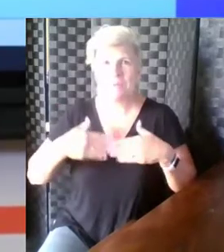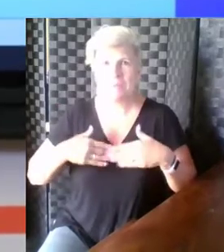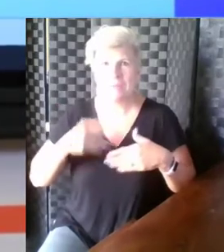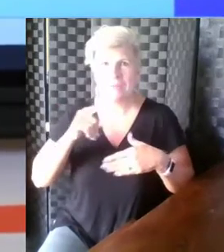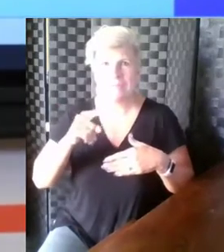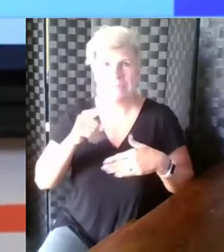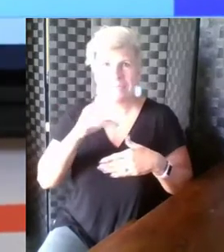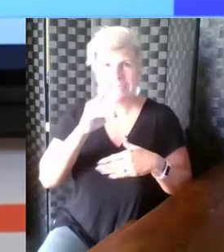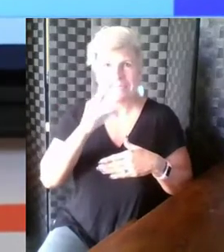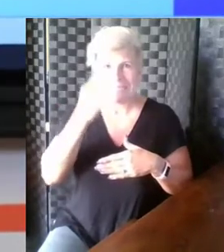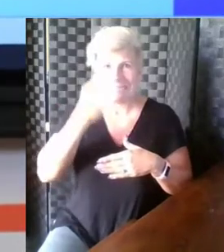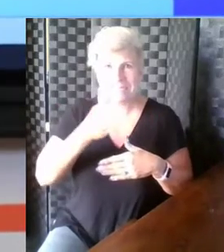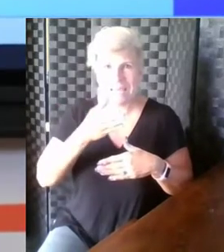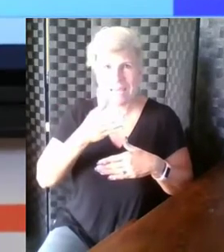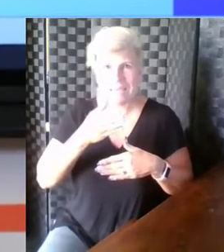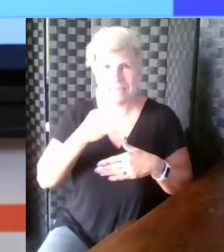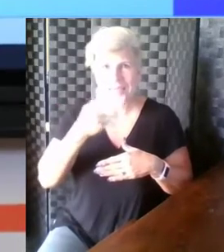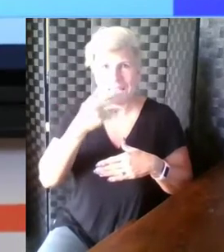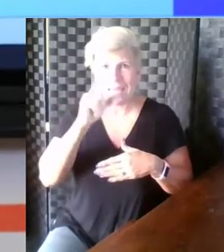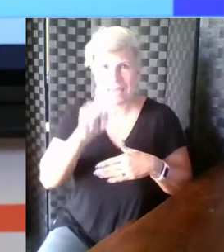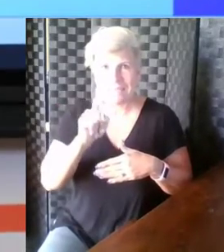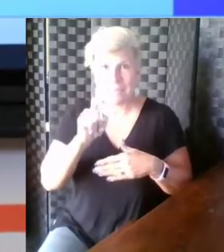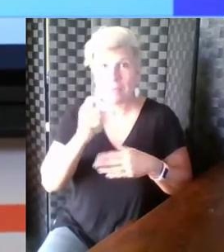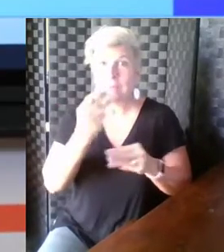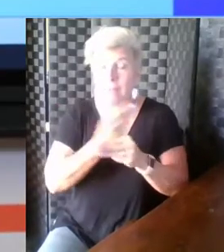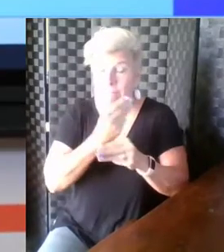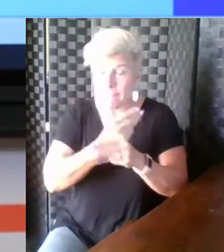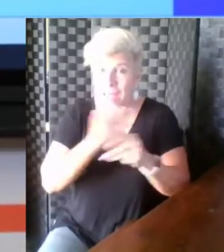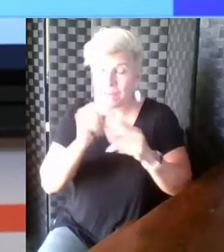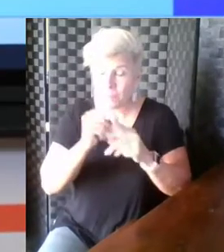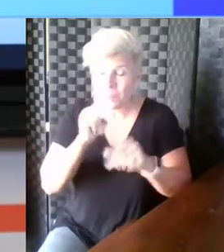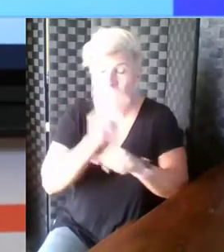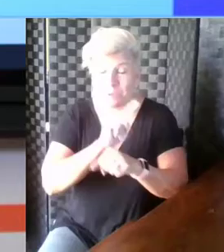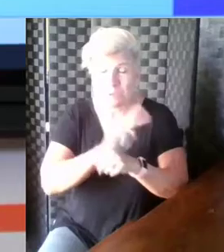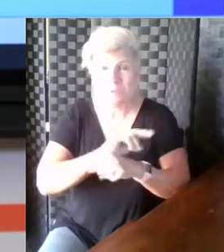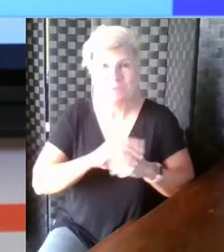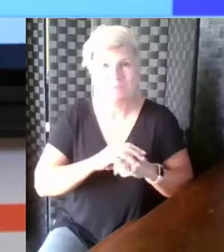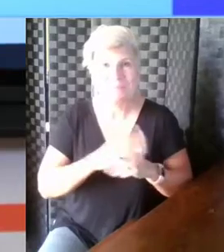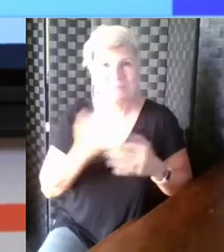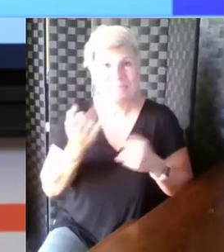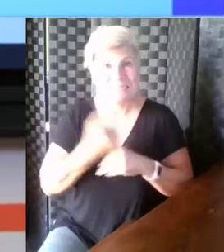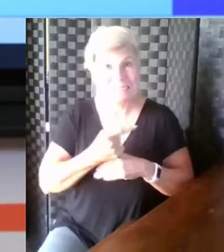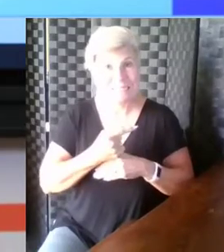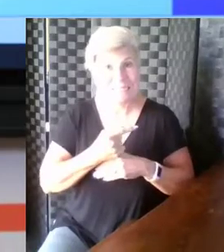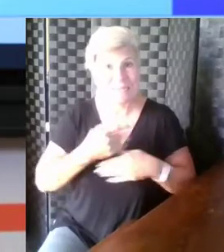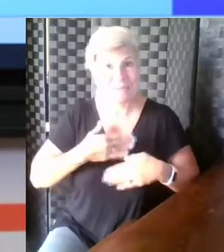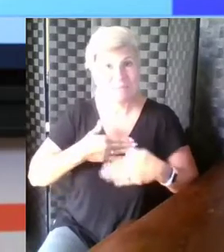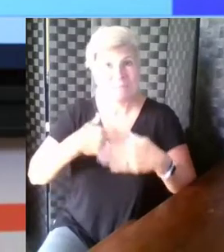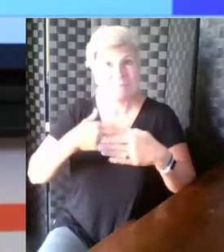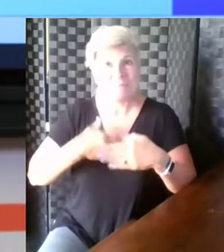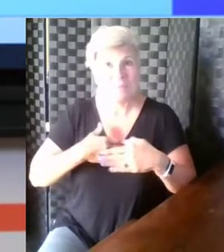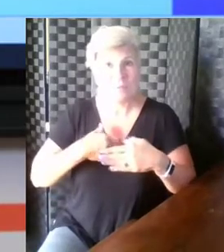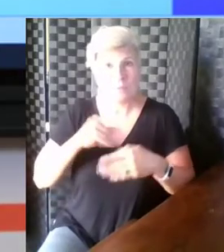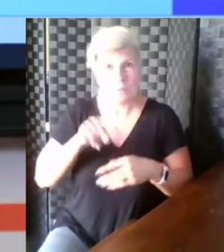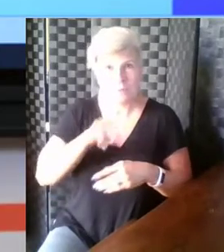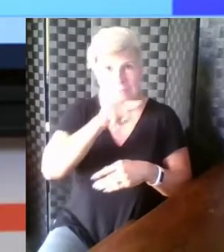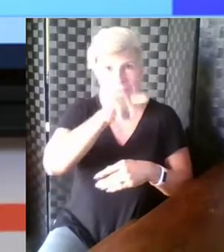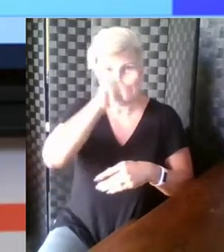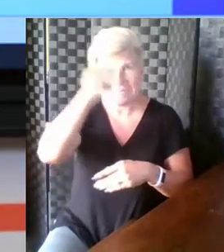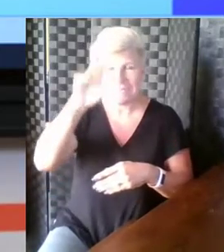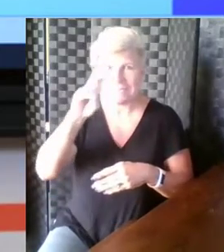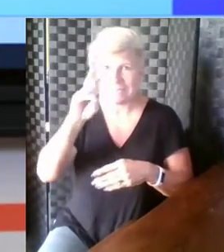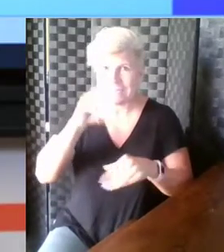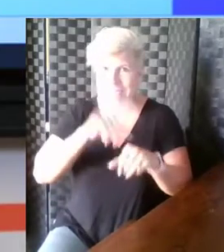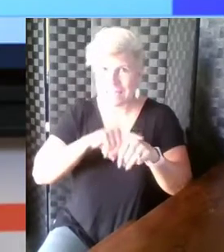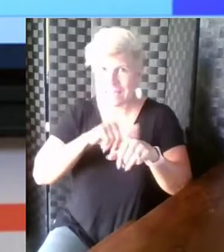that this six-sided shape is a hexagon, which is one of our math terms that we use. Today when we do this, we're going to go around our six sides three